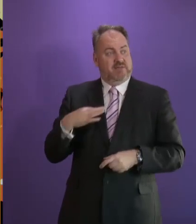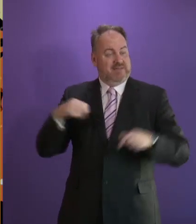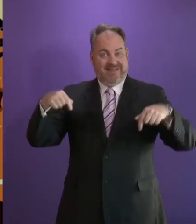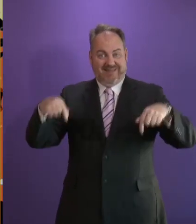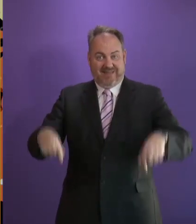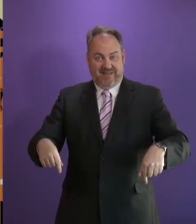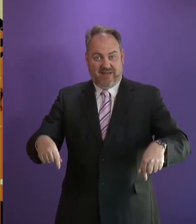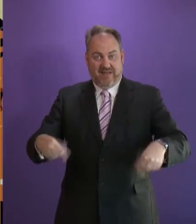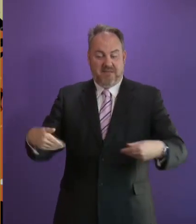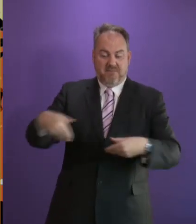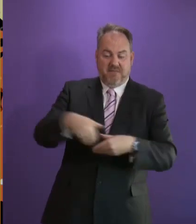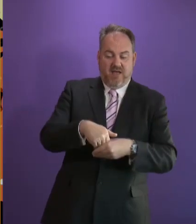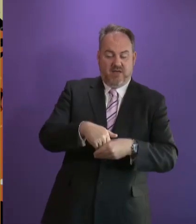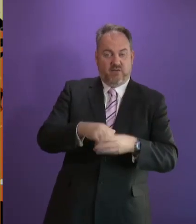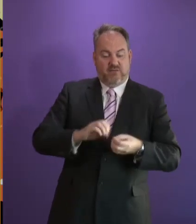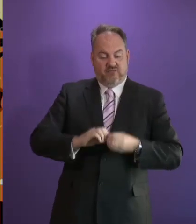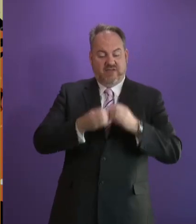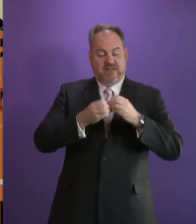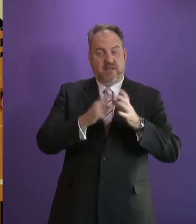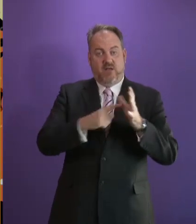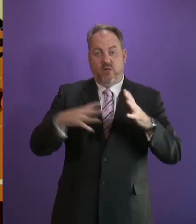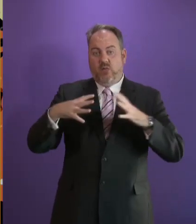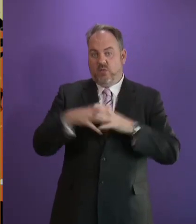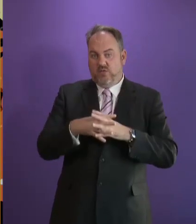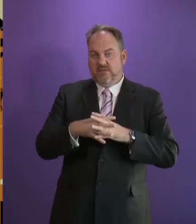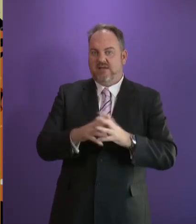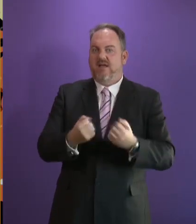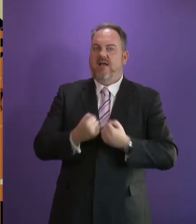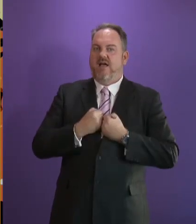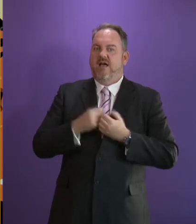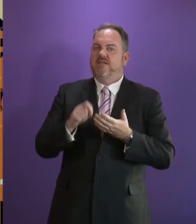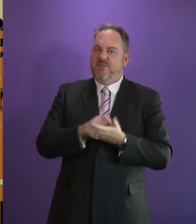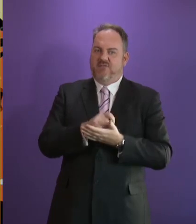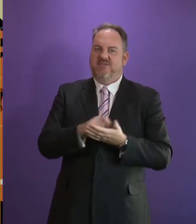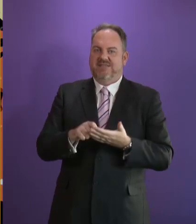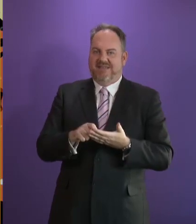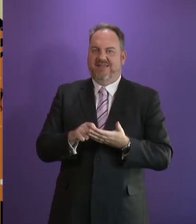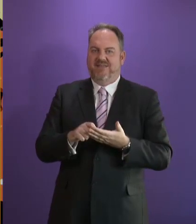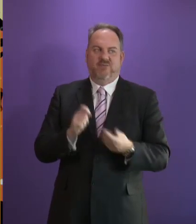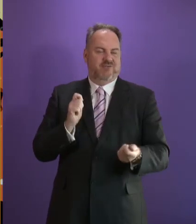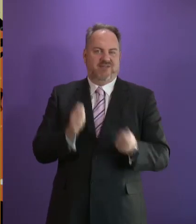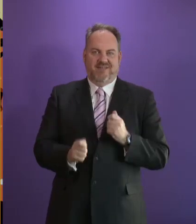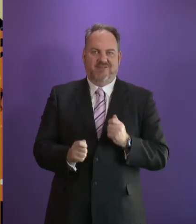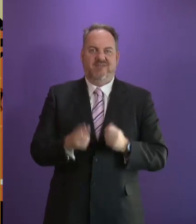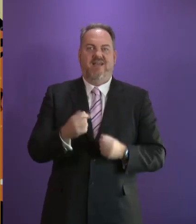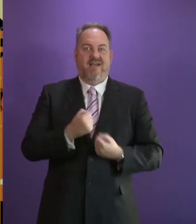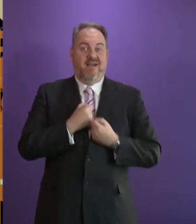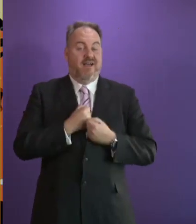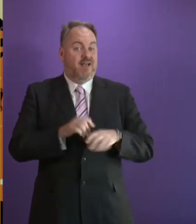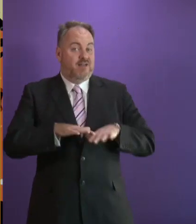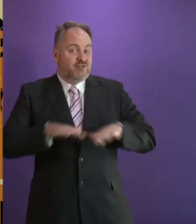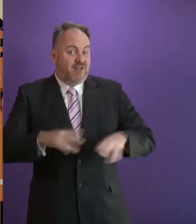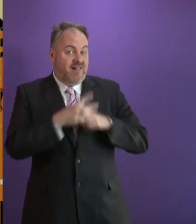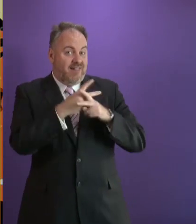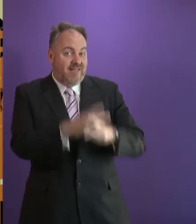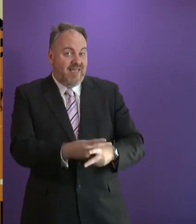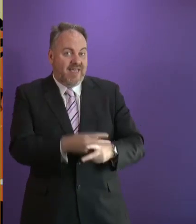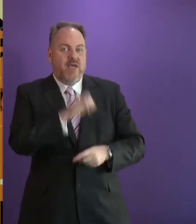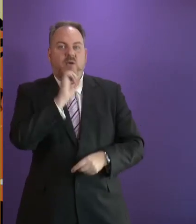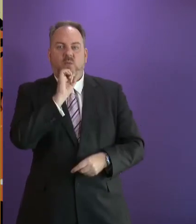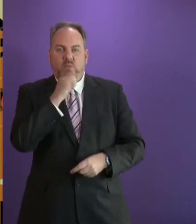in decision making from the start of our democracies, childcare and caring responsibilities would be equally shared, and childcare would be